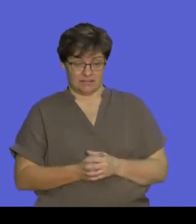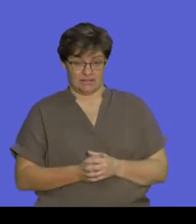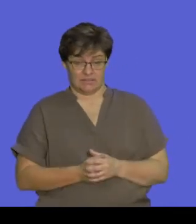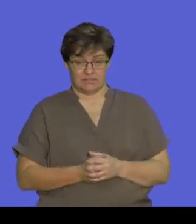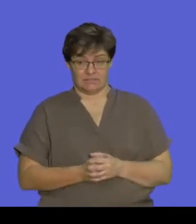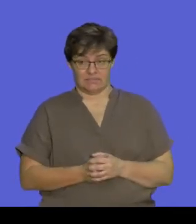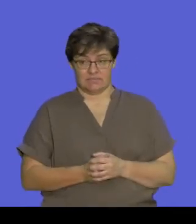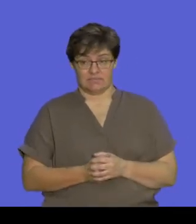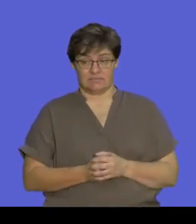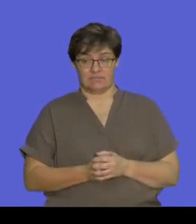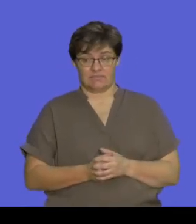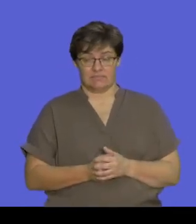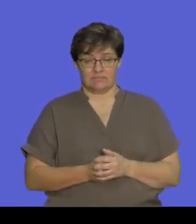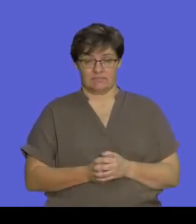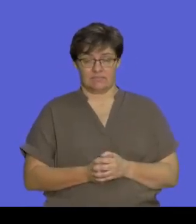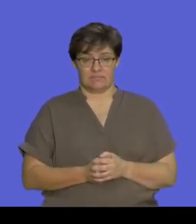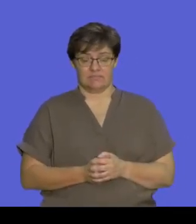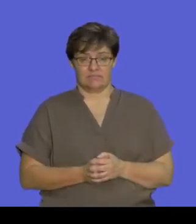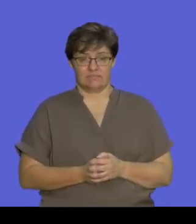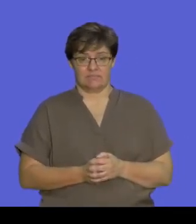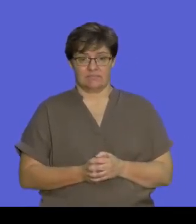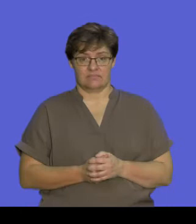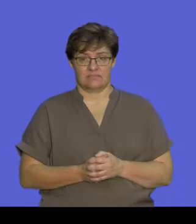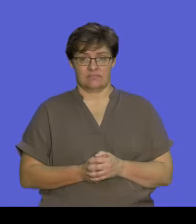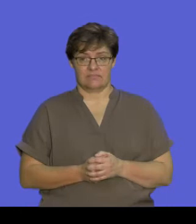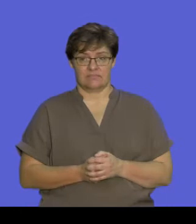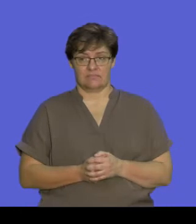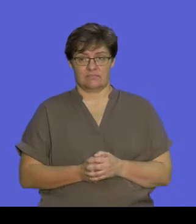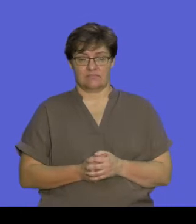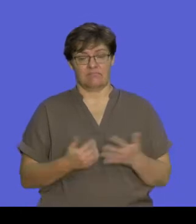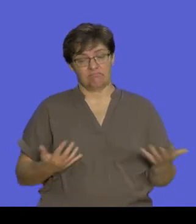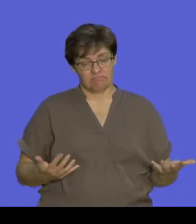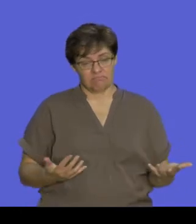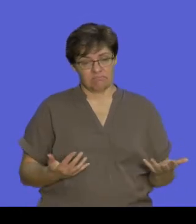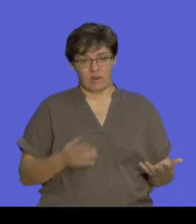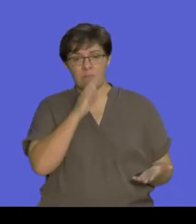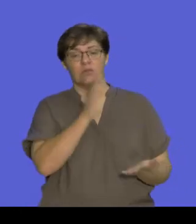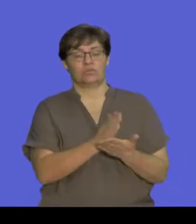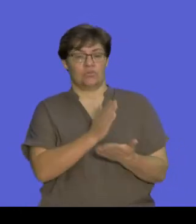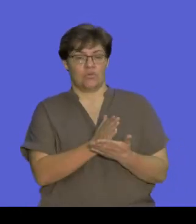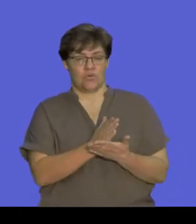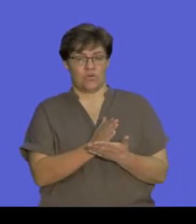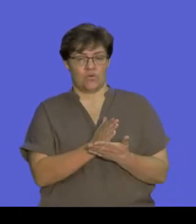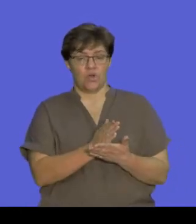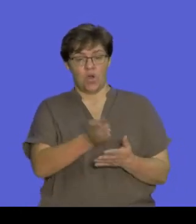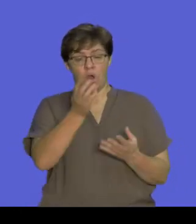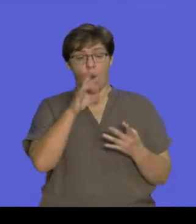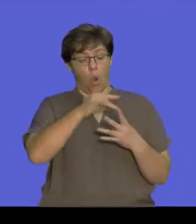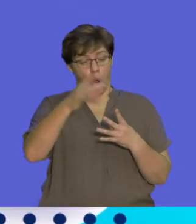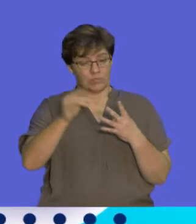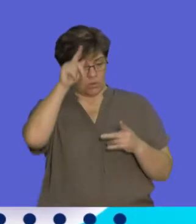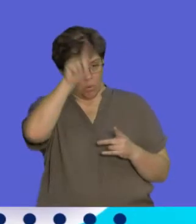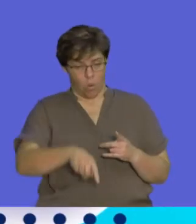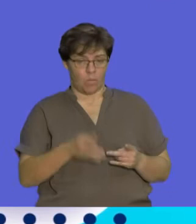he cycled, or he can be late. And so let's make sure that we've put down all the options, all